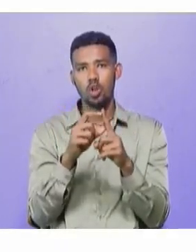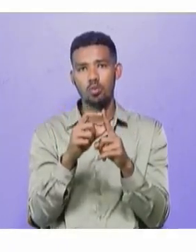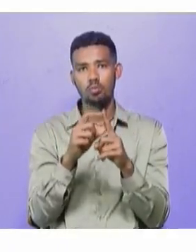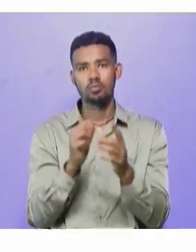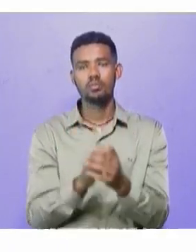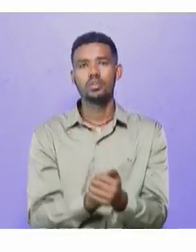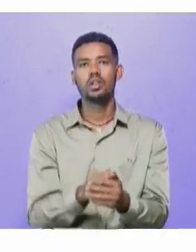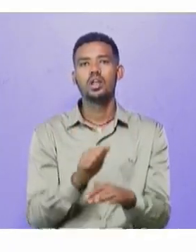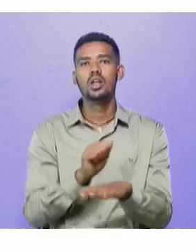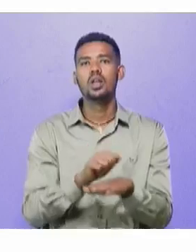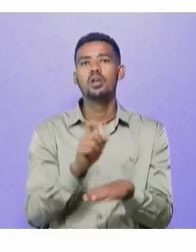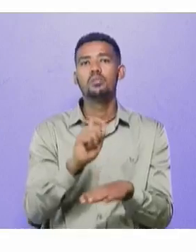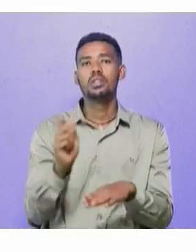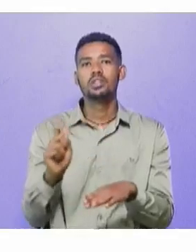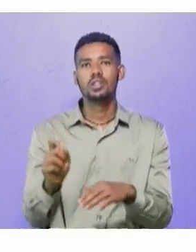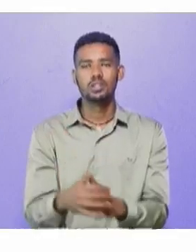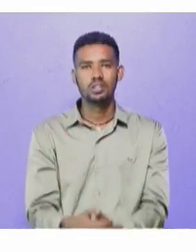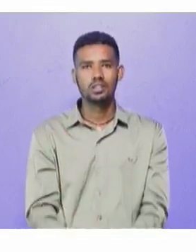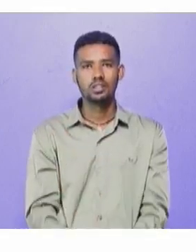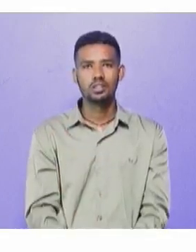Pencils.